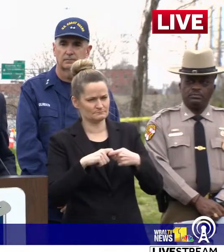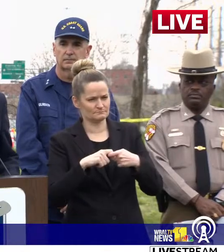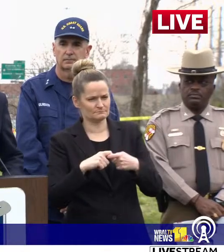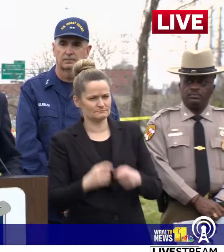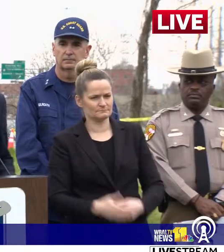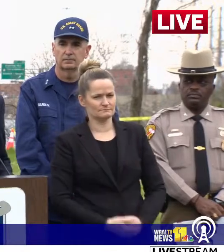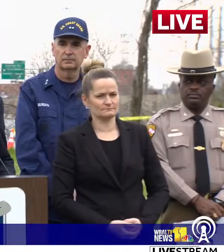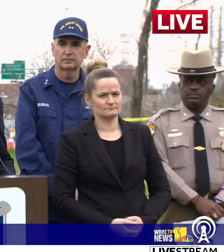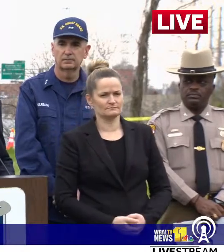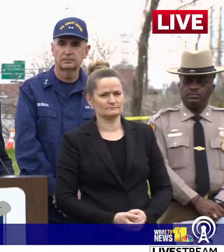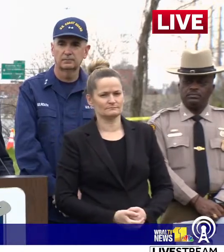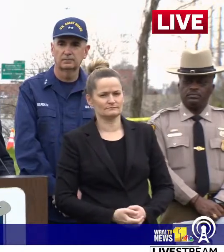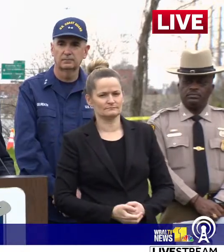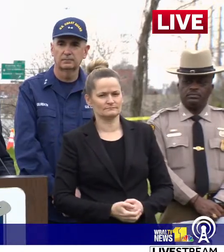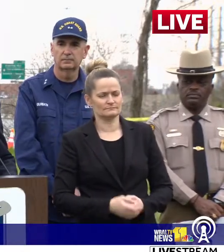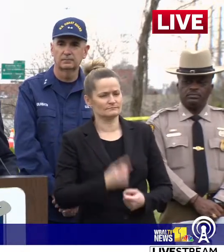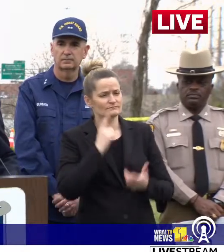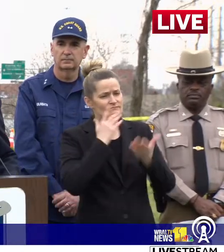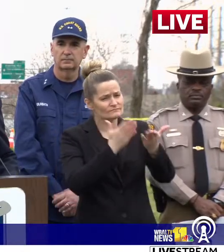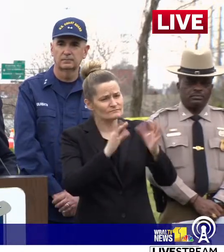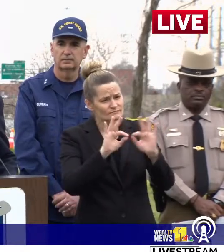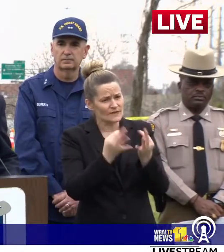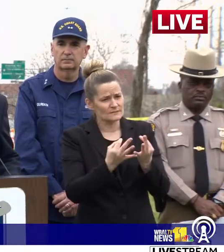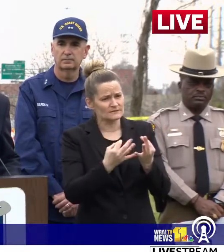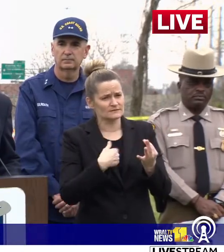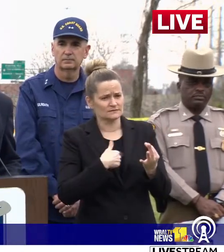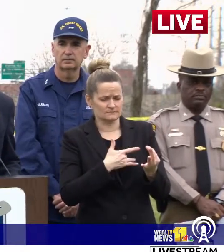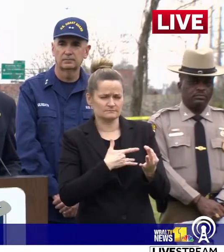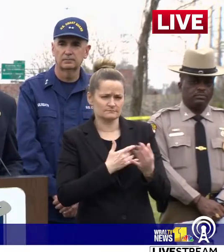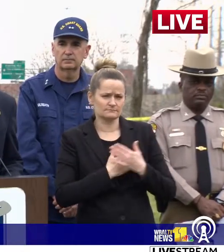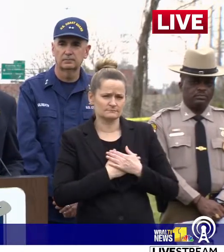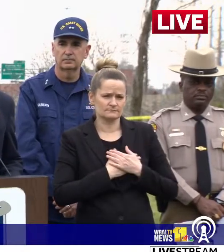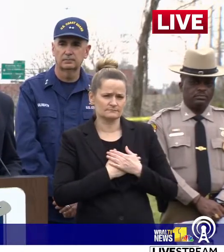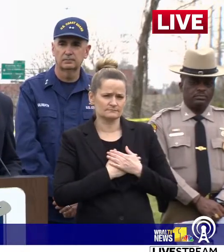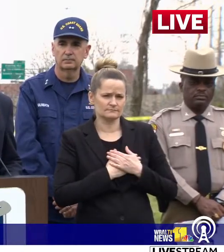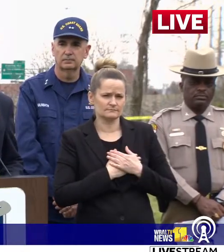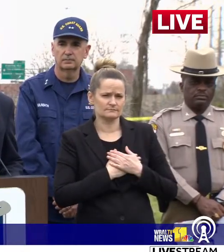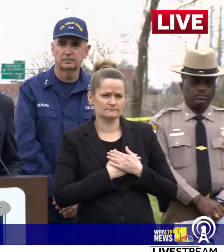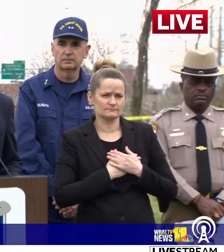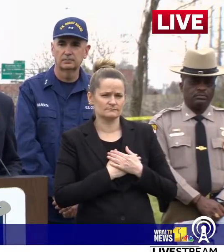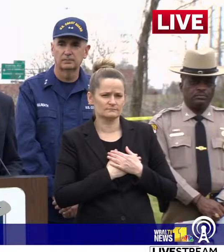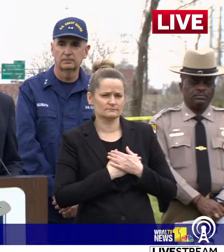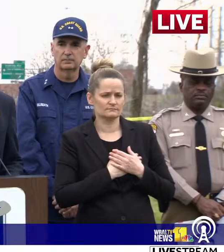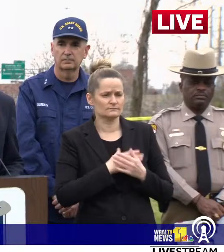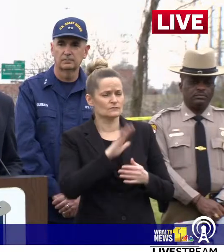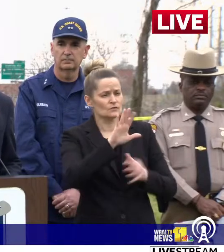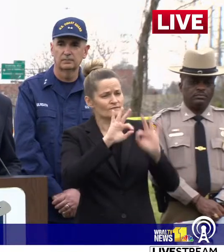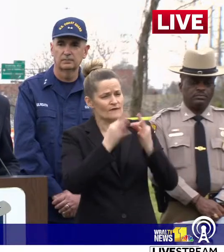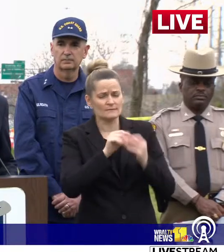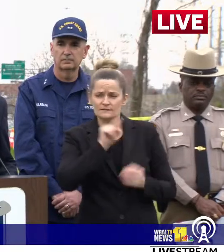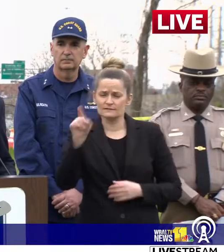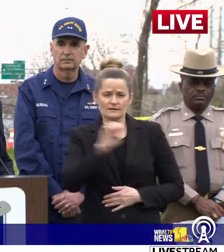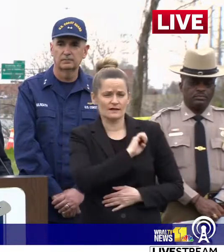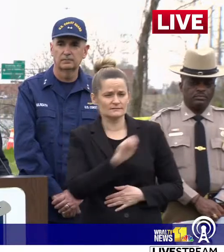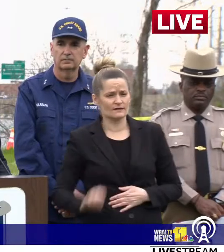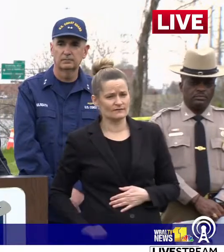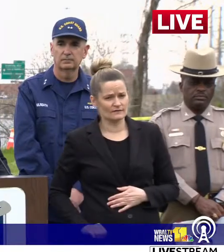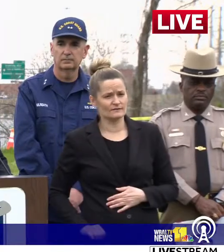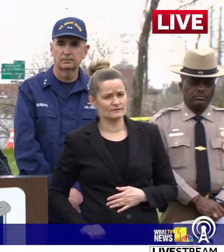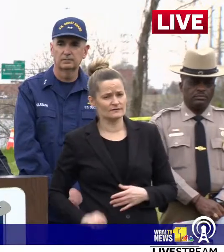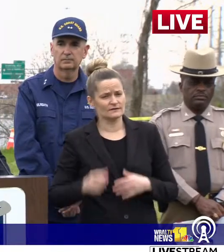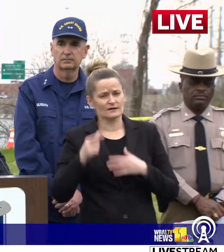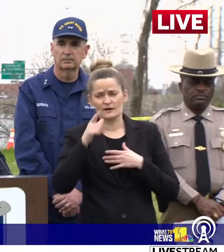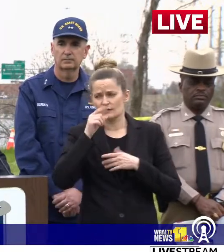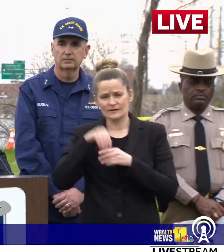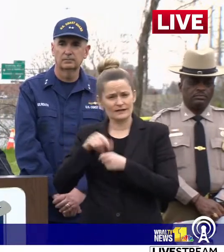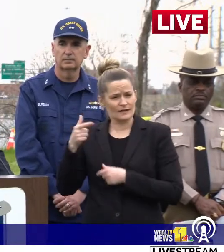nuestro corazón es con ustedes, la familia en El Salvador y también en Glen Burnie. Miguel is